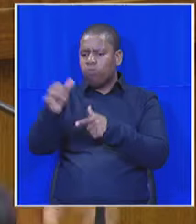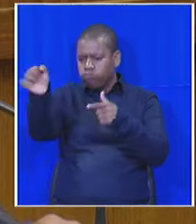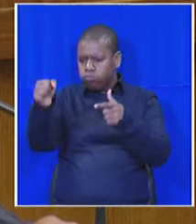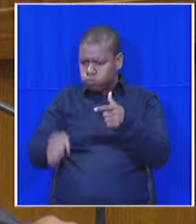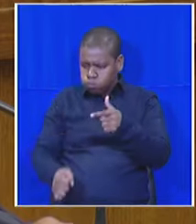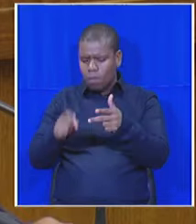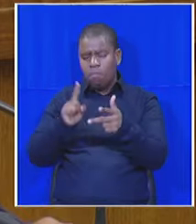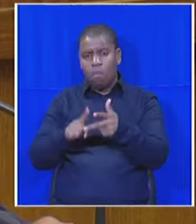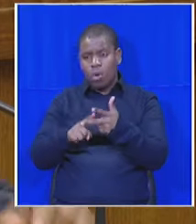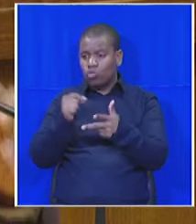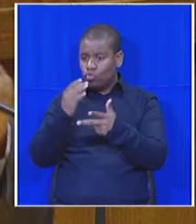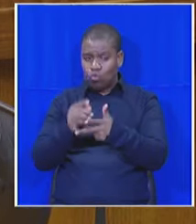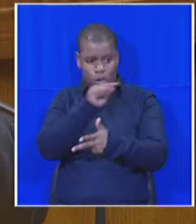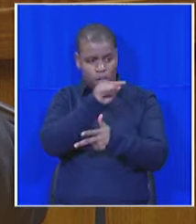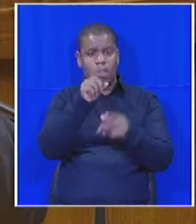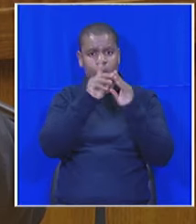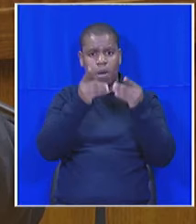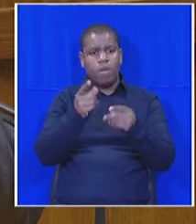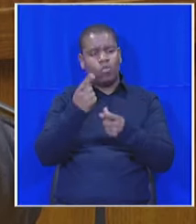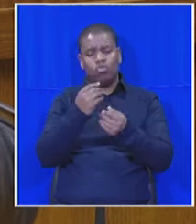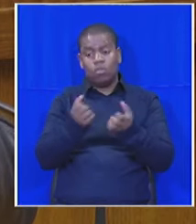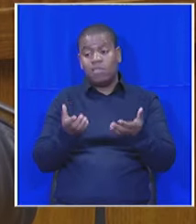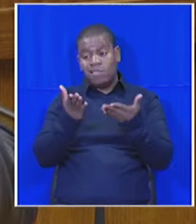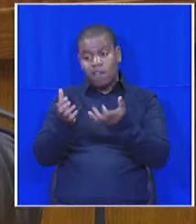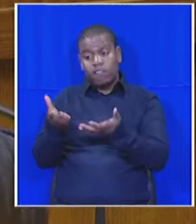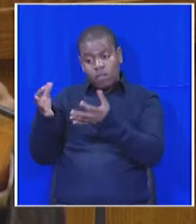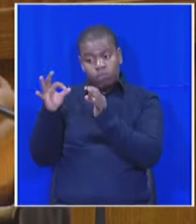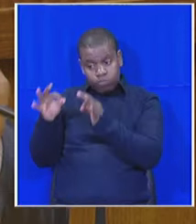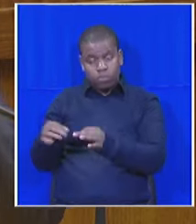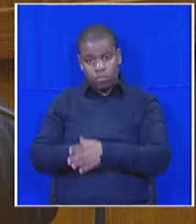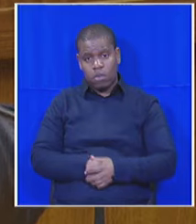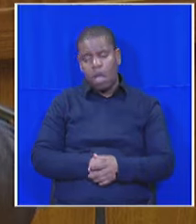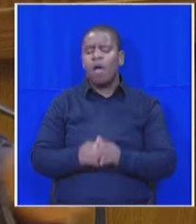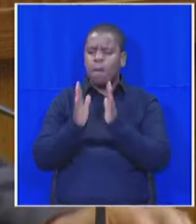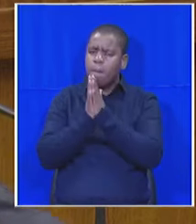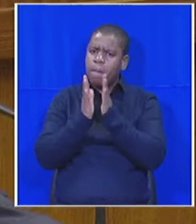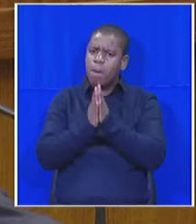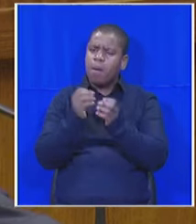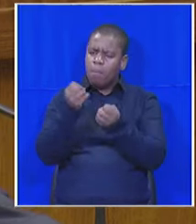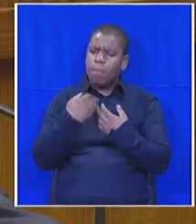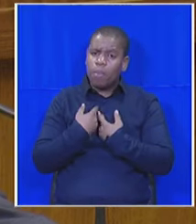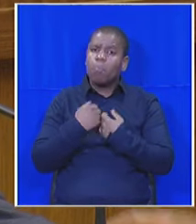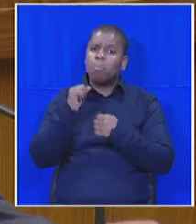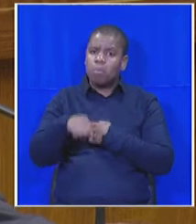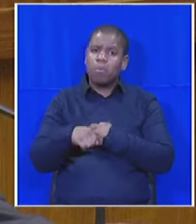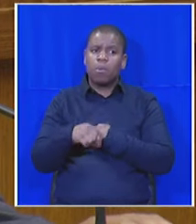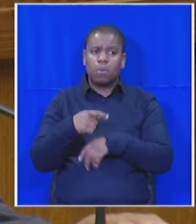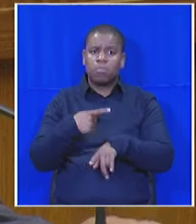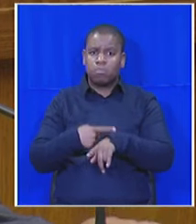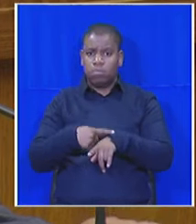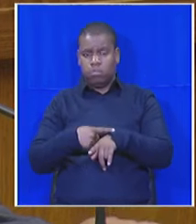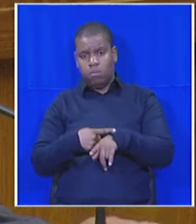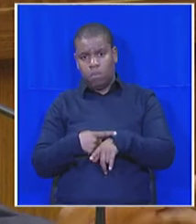and monitor departments when it comes to service delivery. Just allow me, Honorable Deputy Speaker, just to say